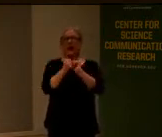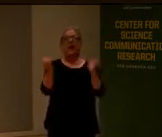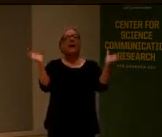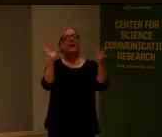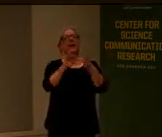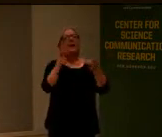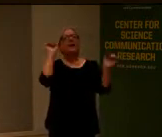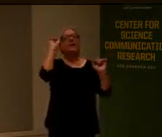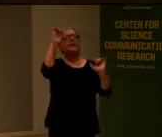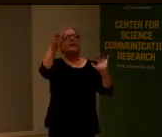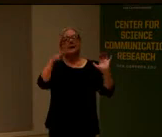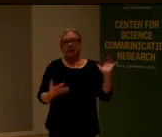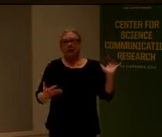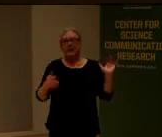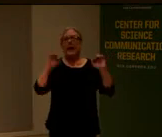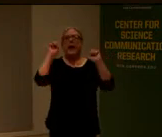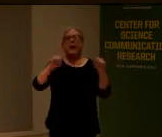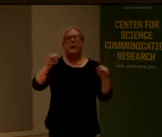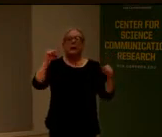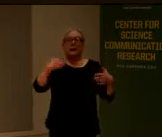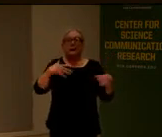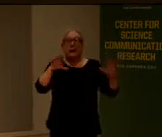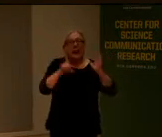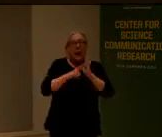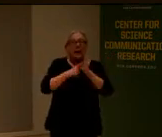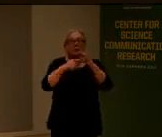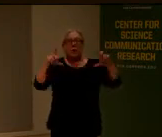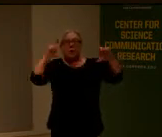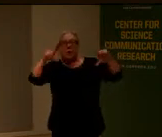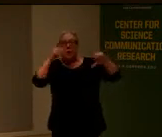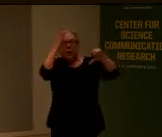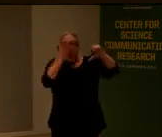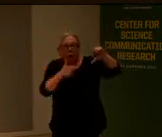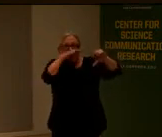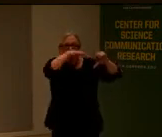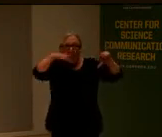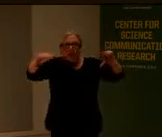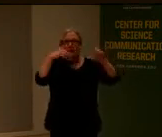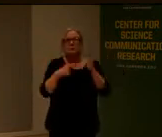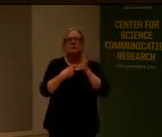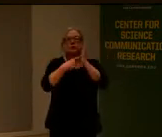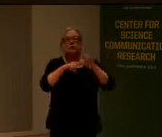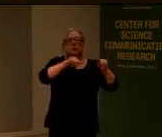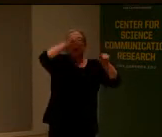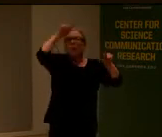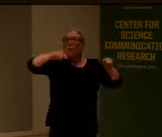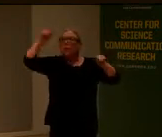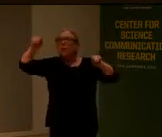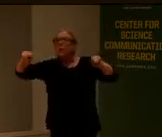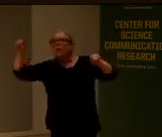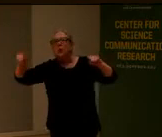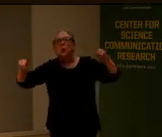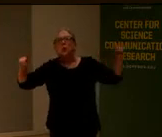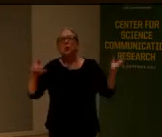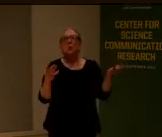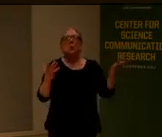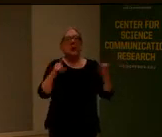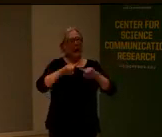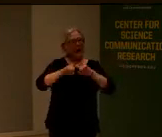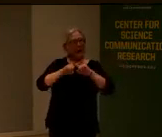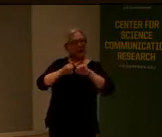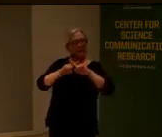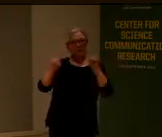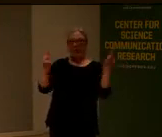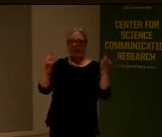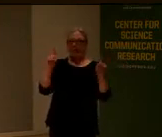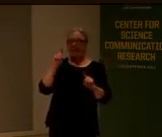pie charts and numbers at them, but until they feel it personally, as you said, they're not going to, and good